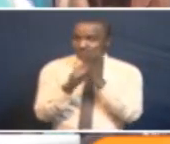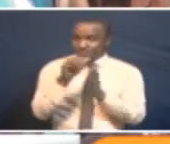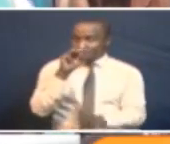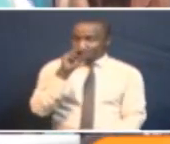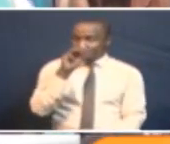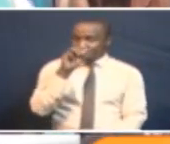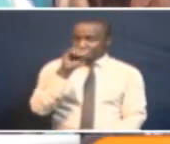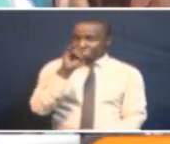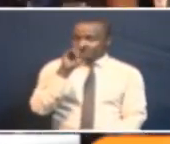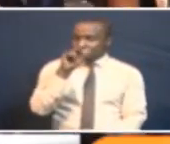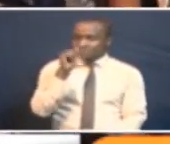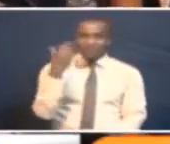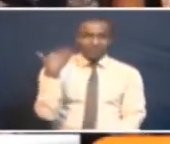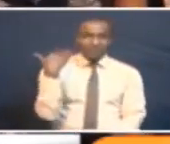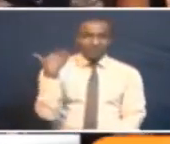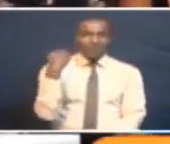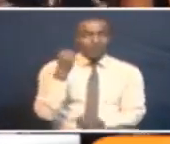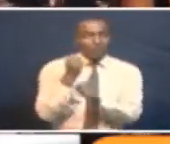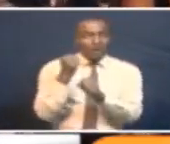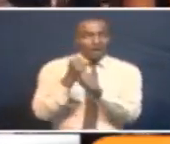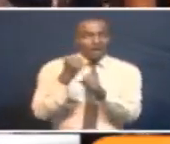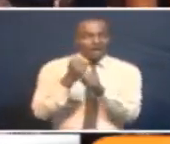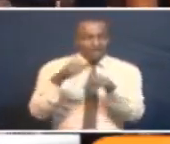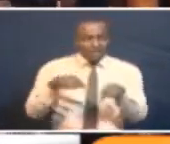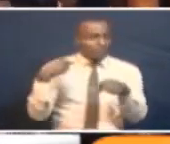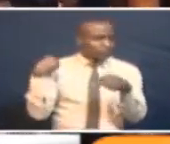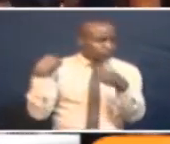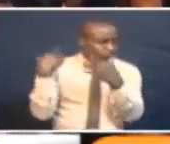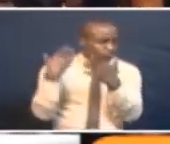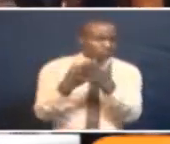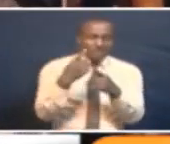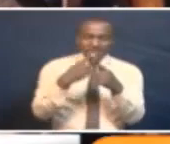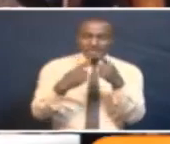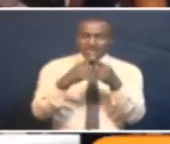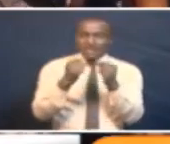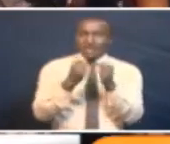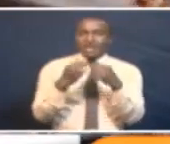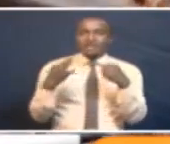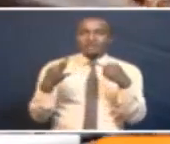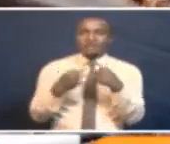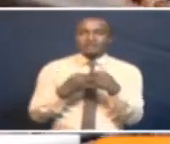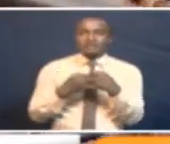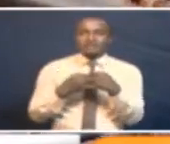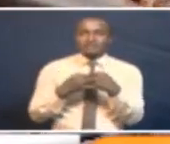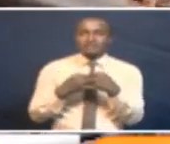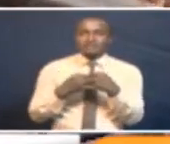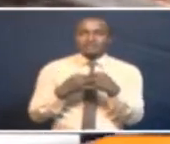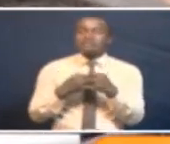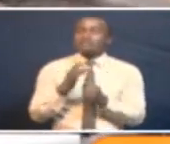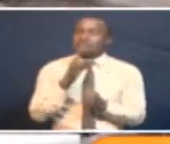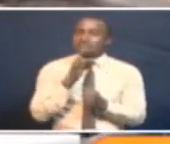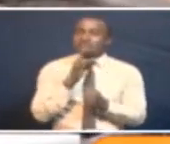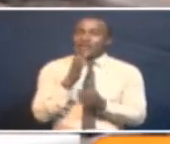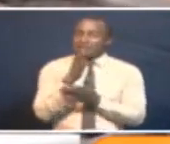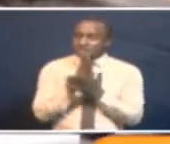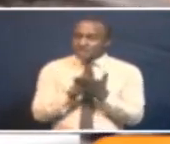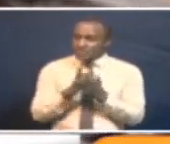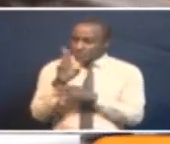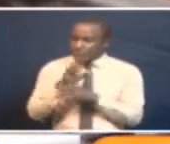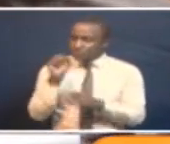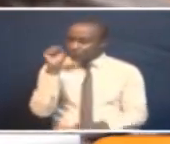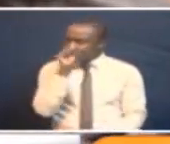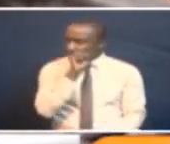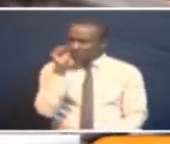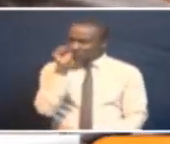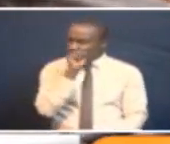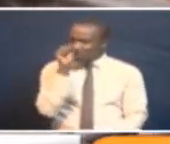years done business here, says as though to keep their hands clean, unscrupulous traders may be using street children to do